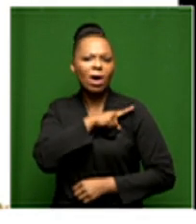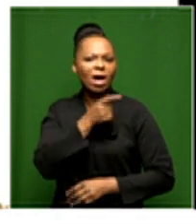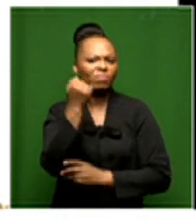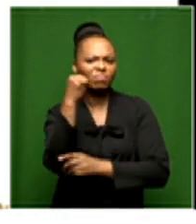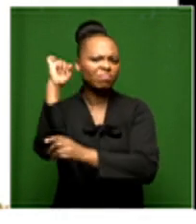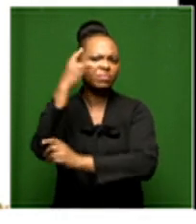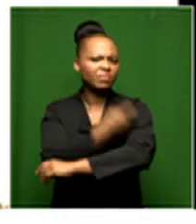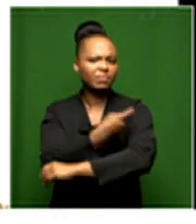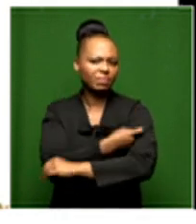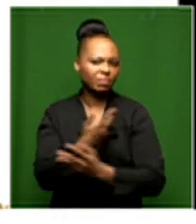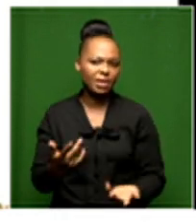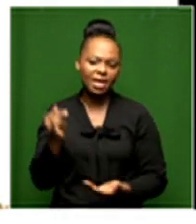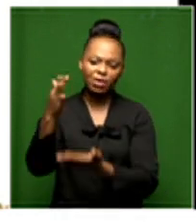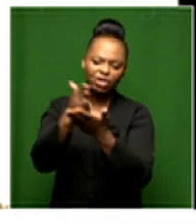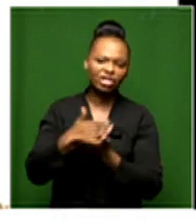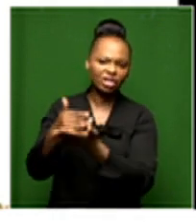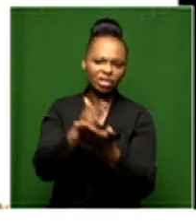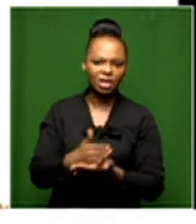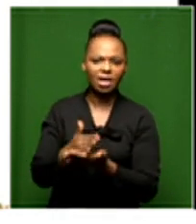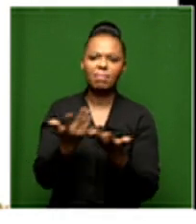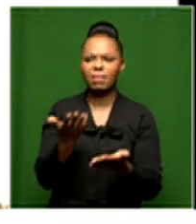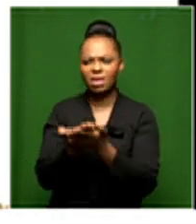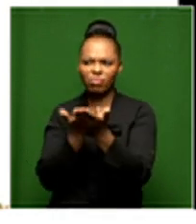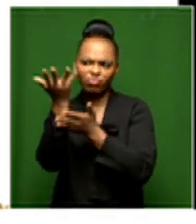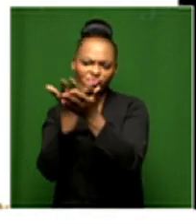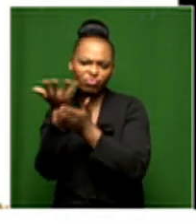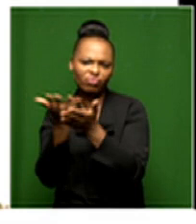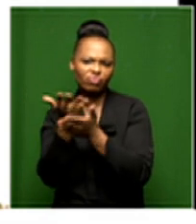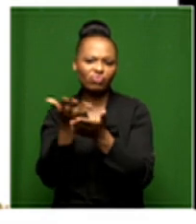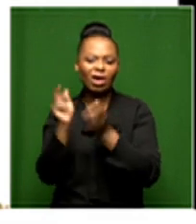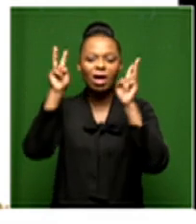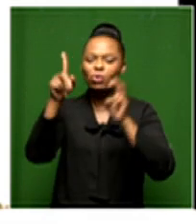if they share the reason, maybe we can engage them on that and have